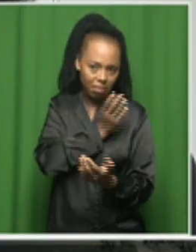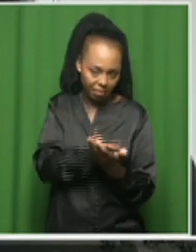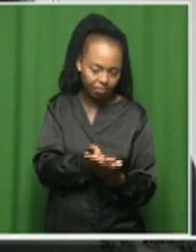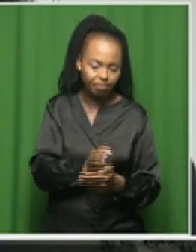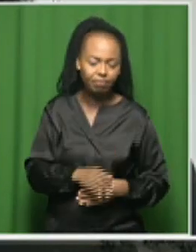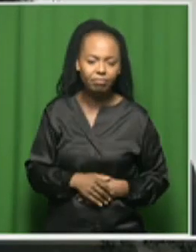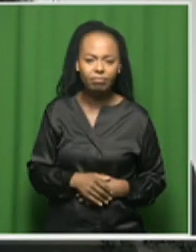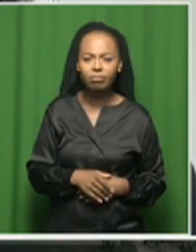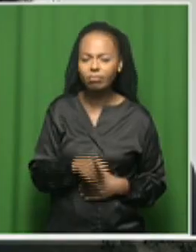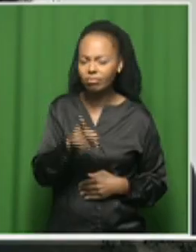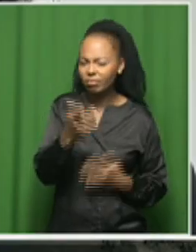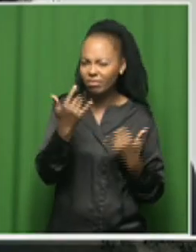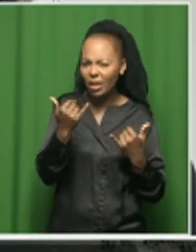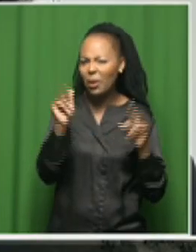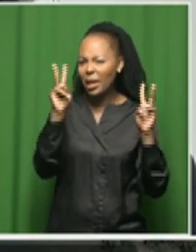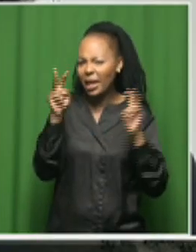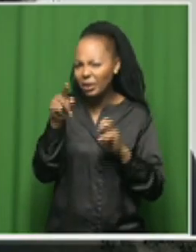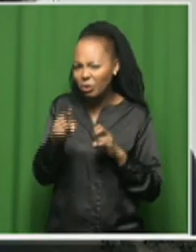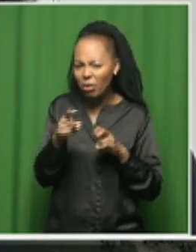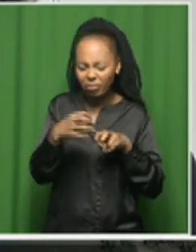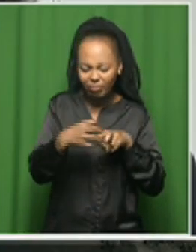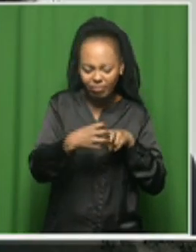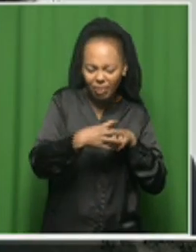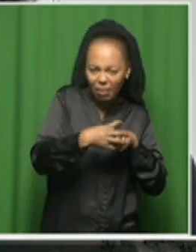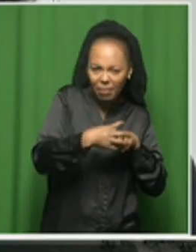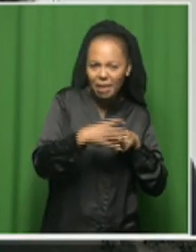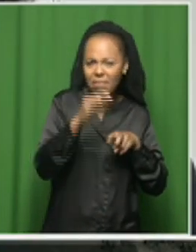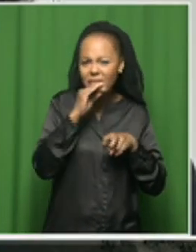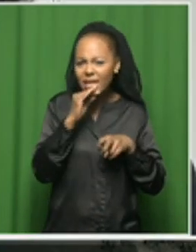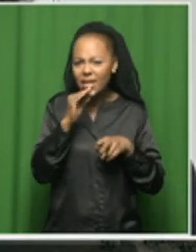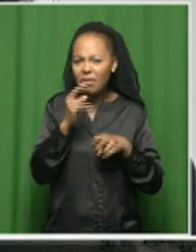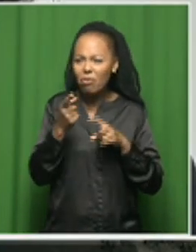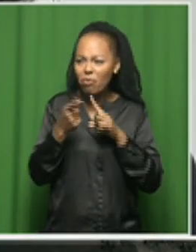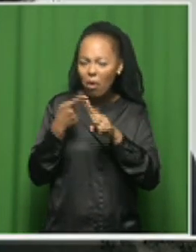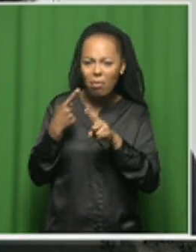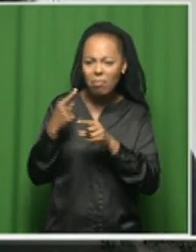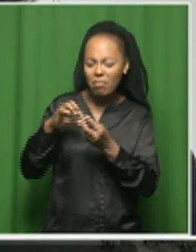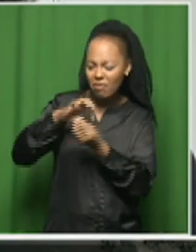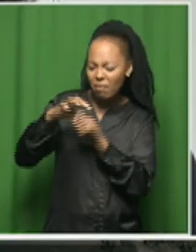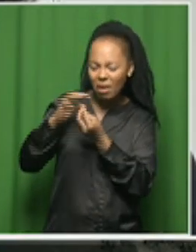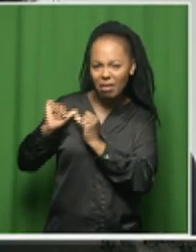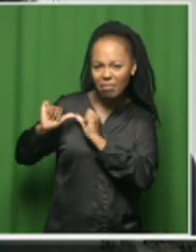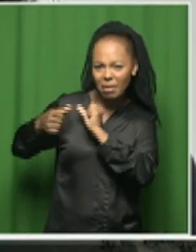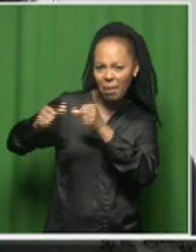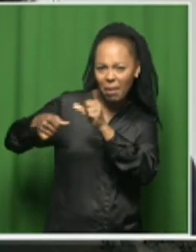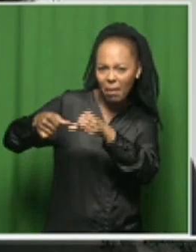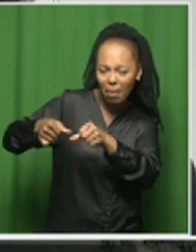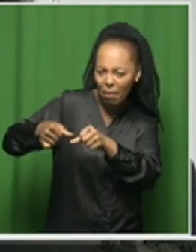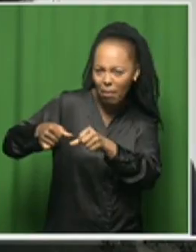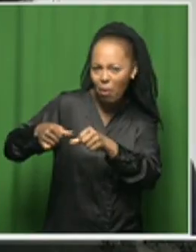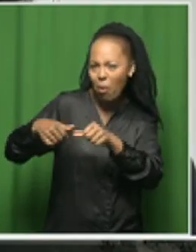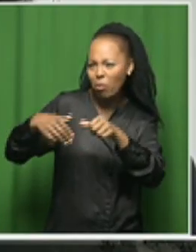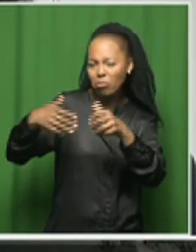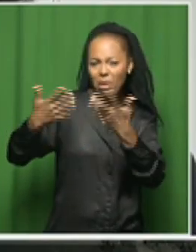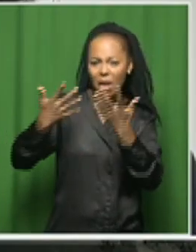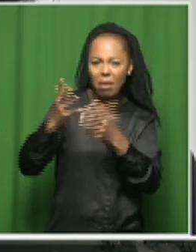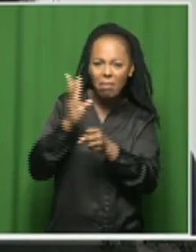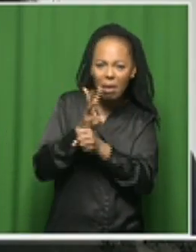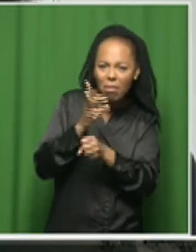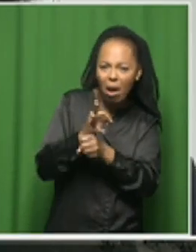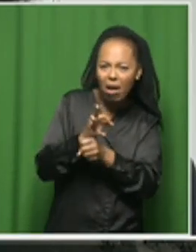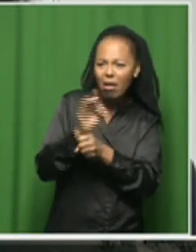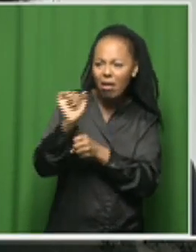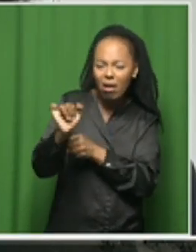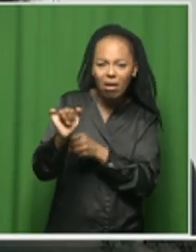it something that is in the gene pool? Is it something that you can pick up from your parents, or is it something that